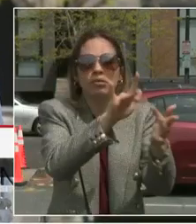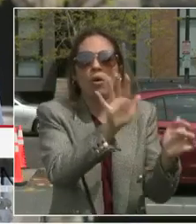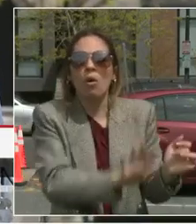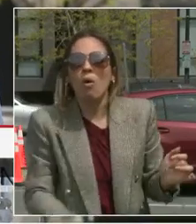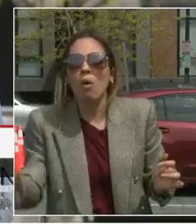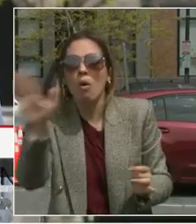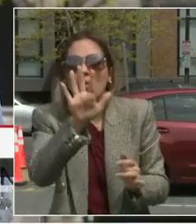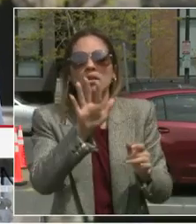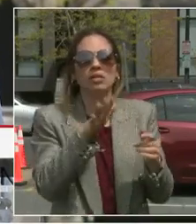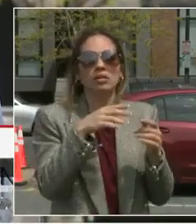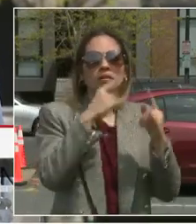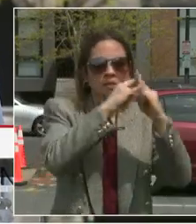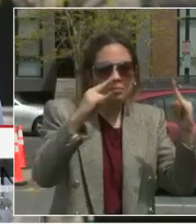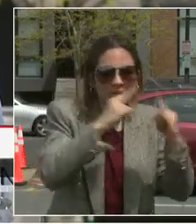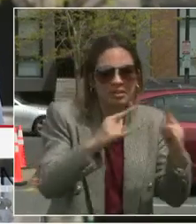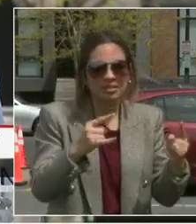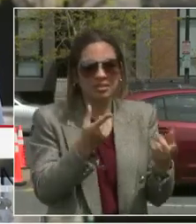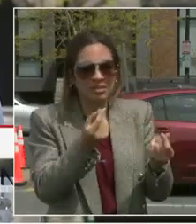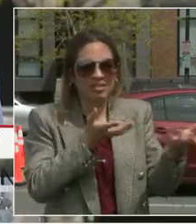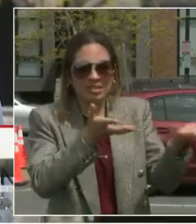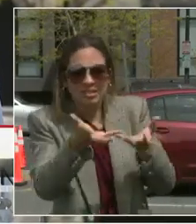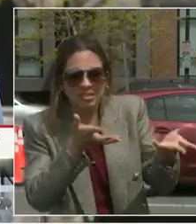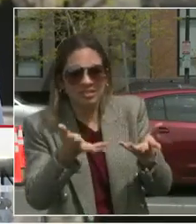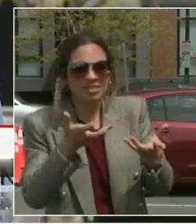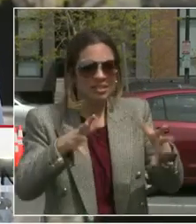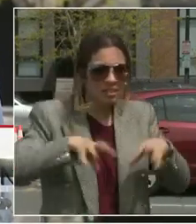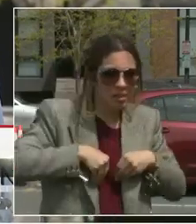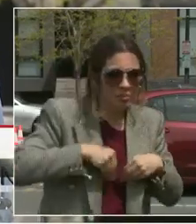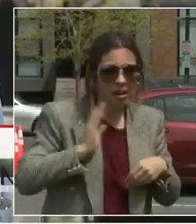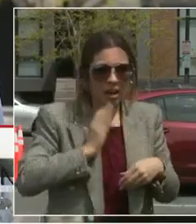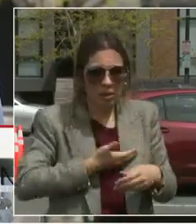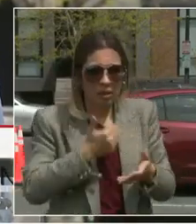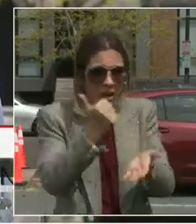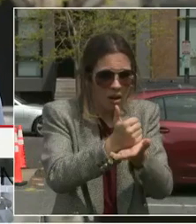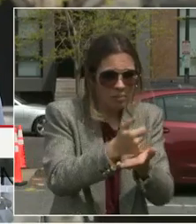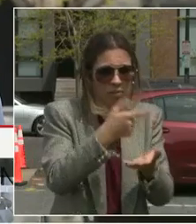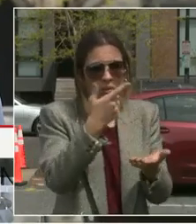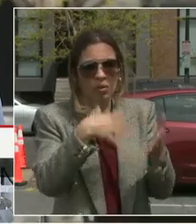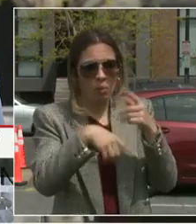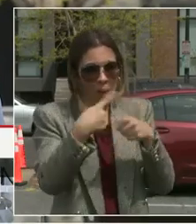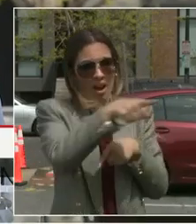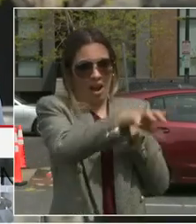work with us, to accept the help that we're offering, and to get out of tents.